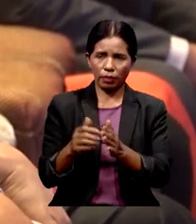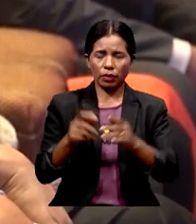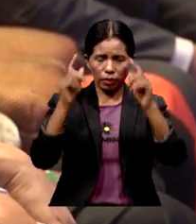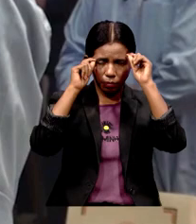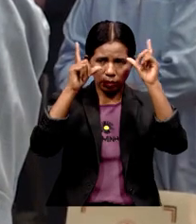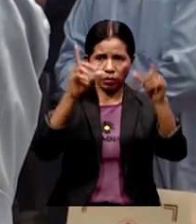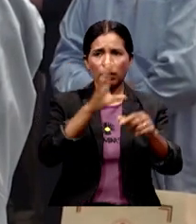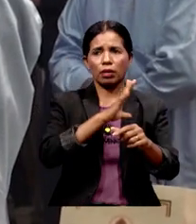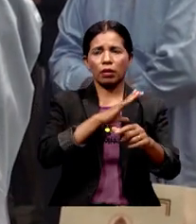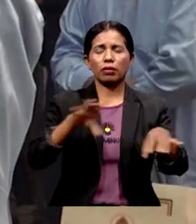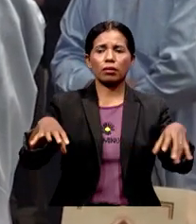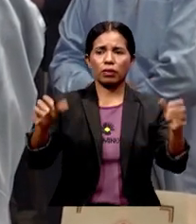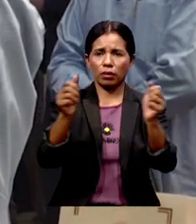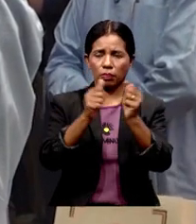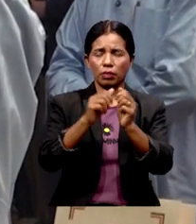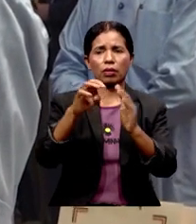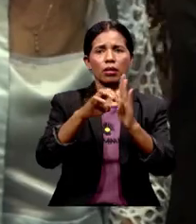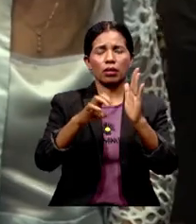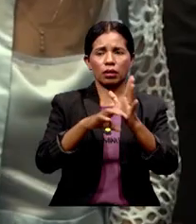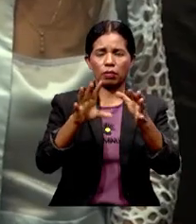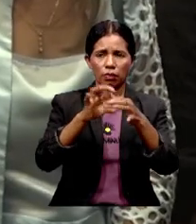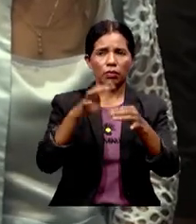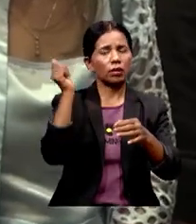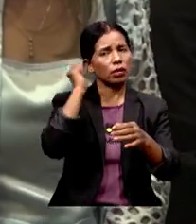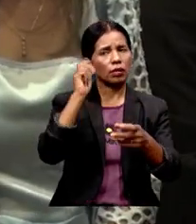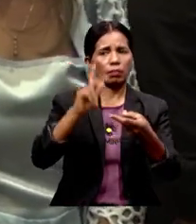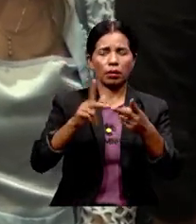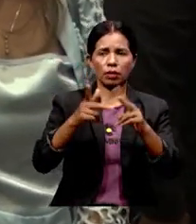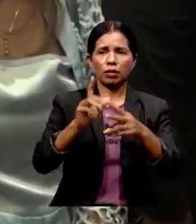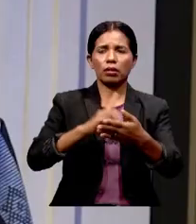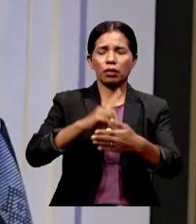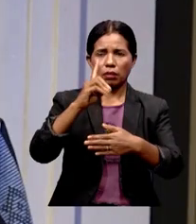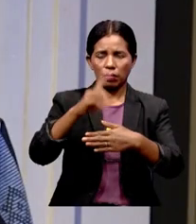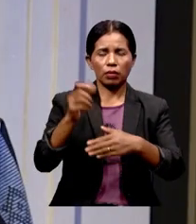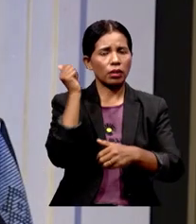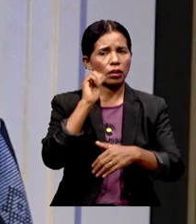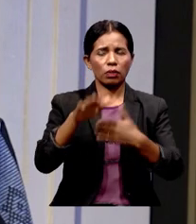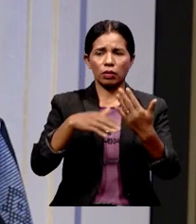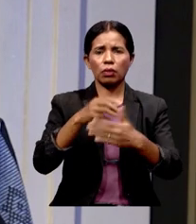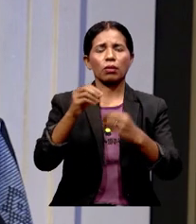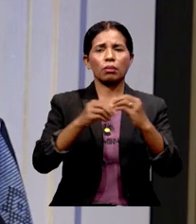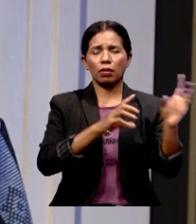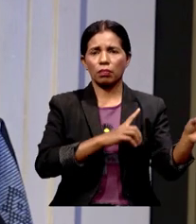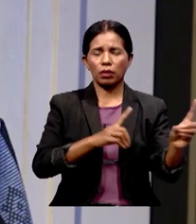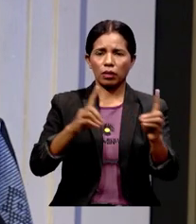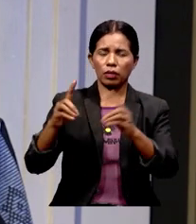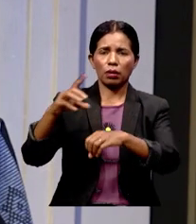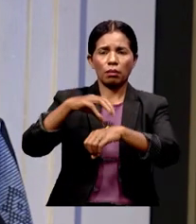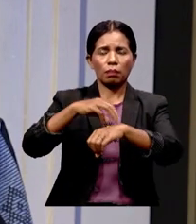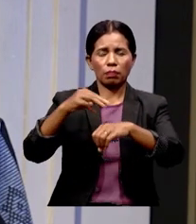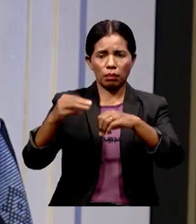Timor-Leste mos hein ato servisu amutu ho estadu membro ASEAN no parceiro desenvolvimento ASEAN SIRA, konaba implementasaun mapa